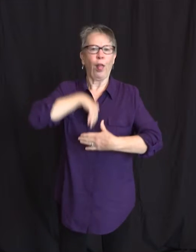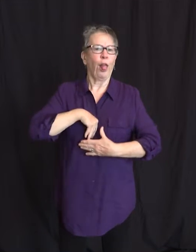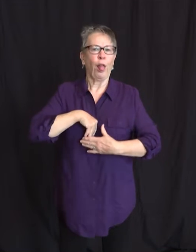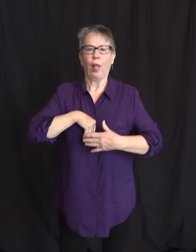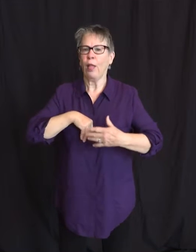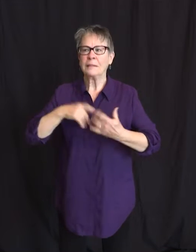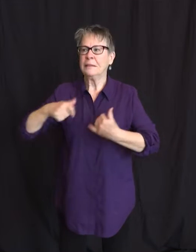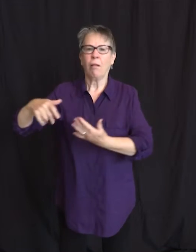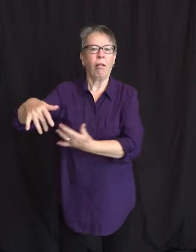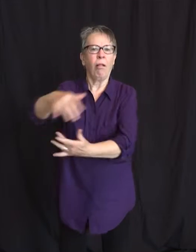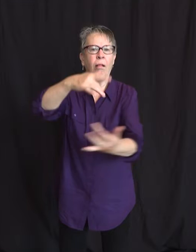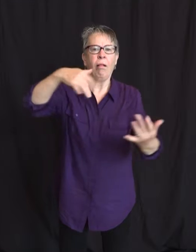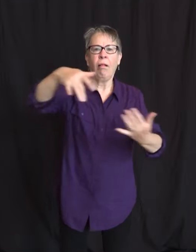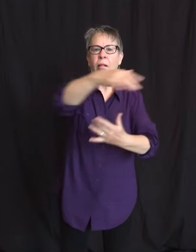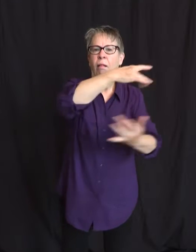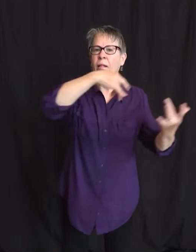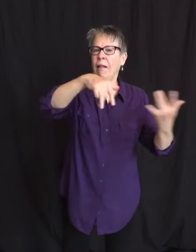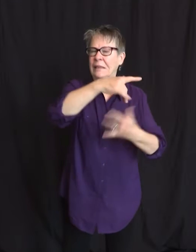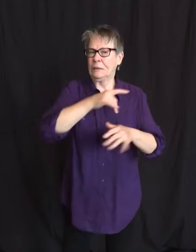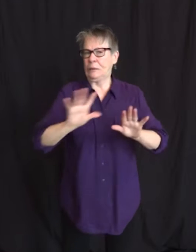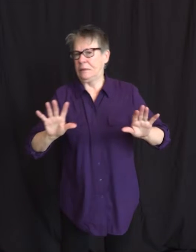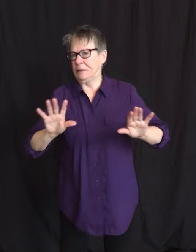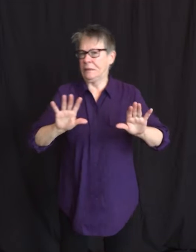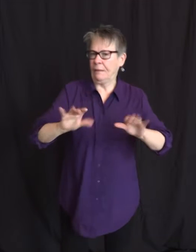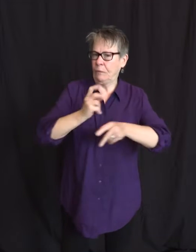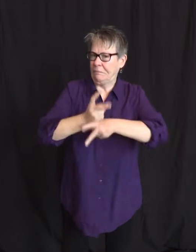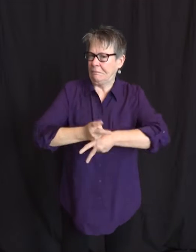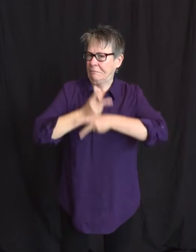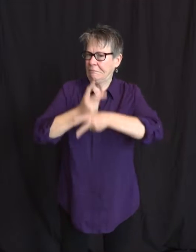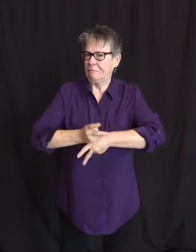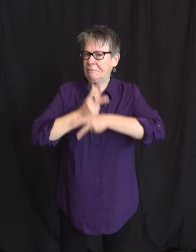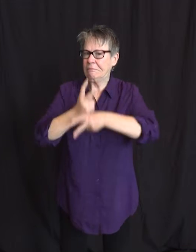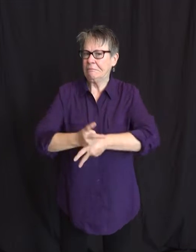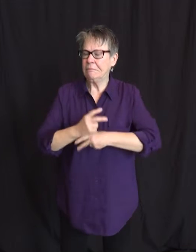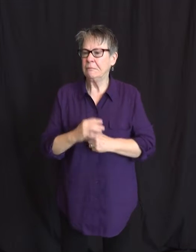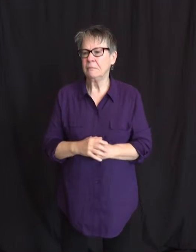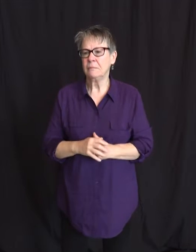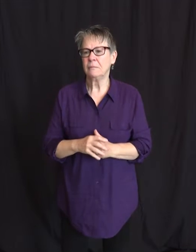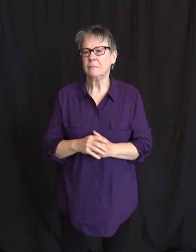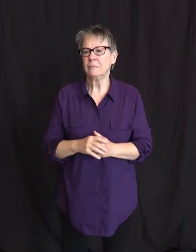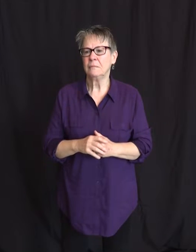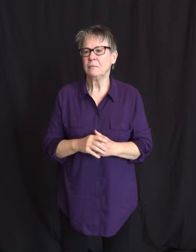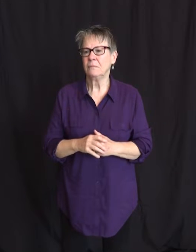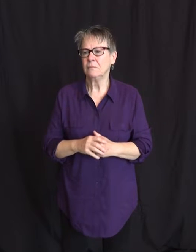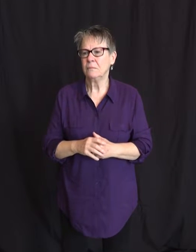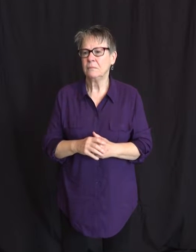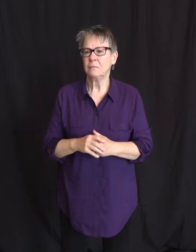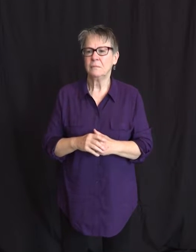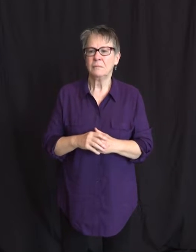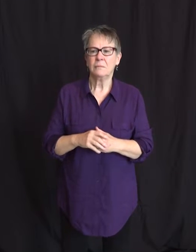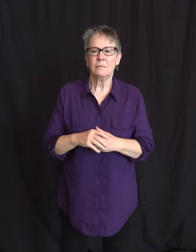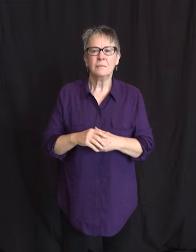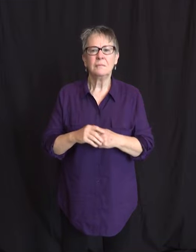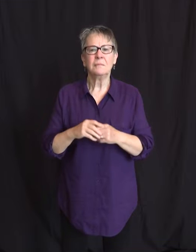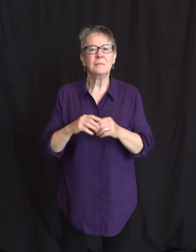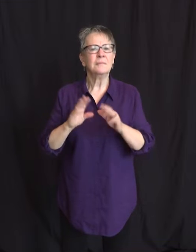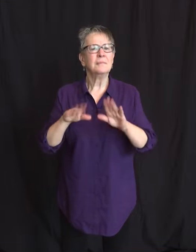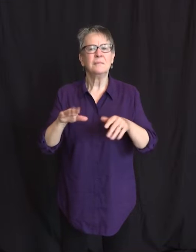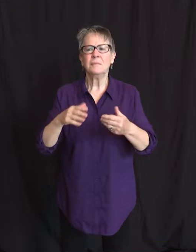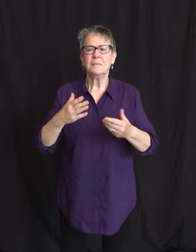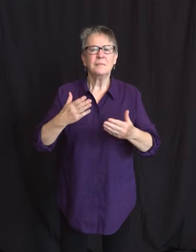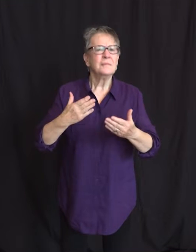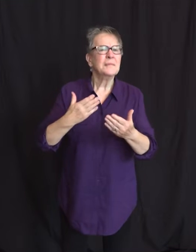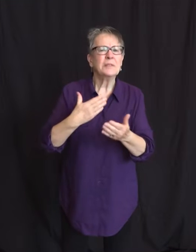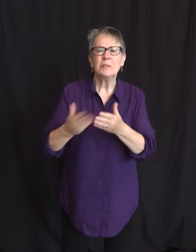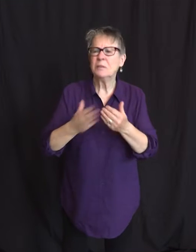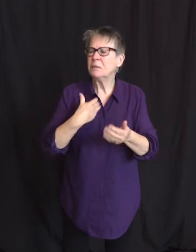nature of the reality when you combine it with a reopening, even a responsible, well-timed, well-structured reopening.